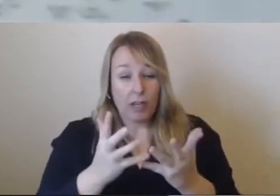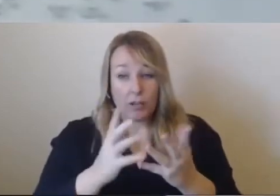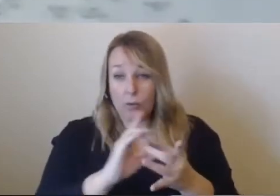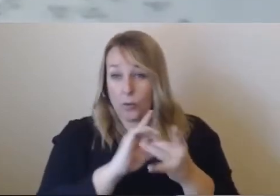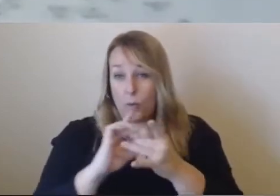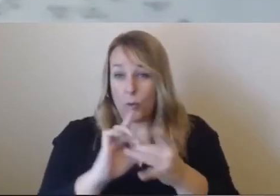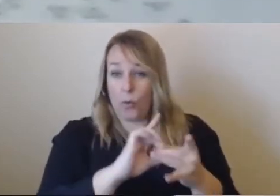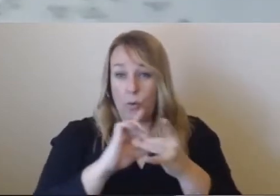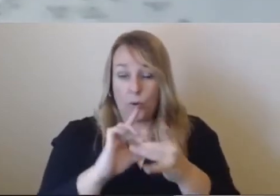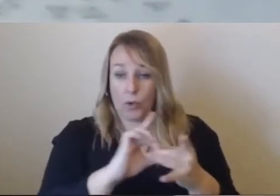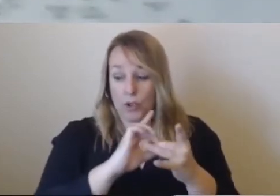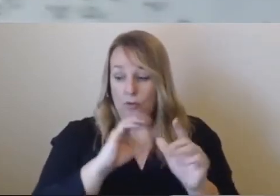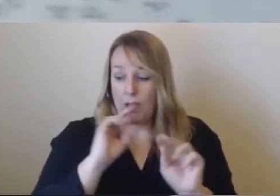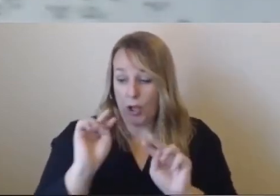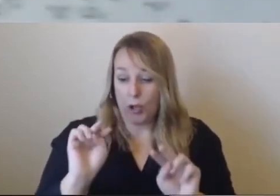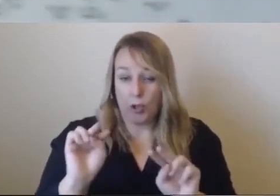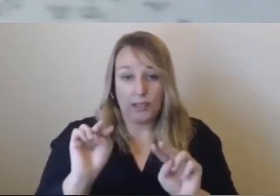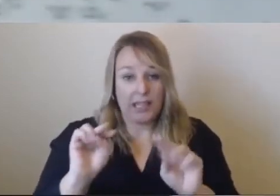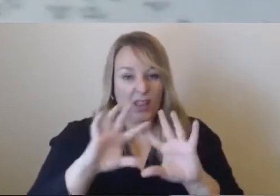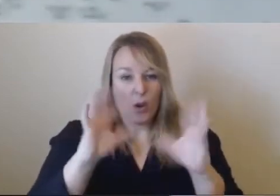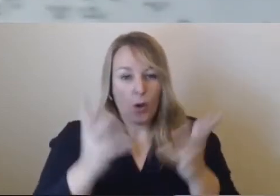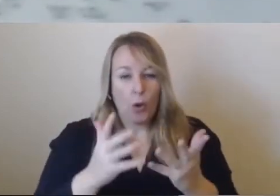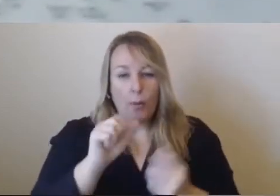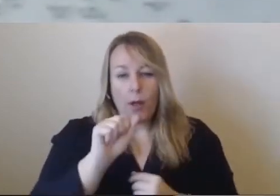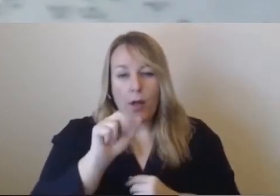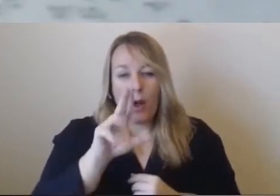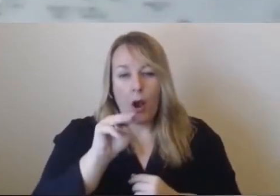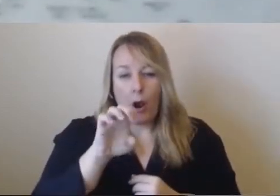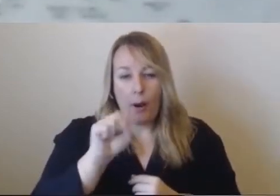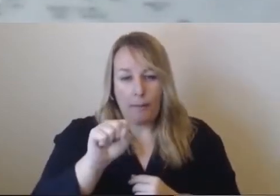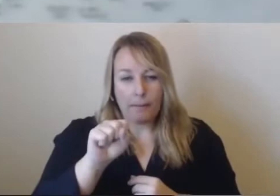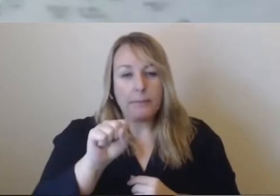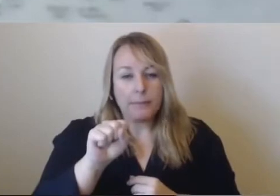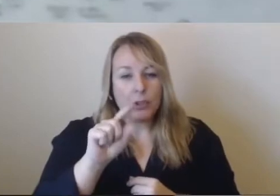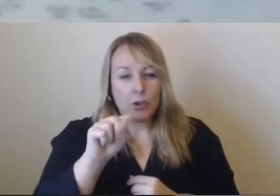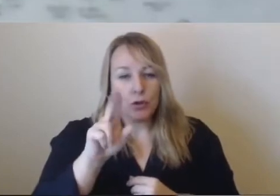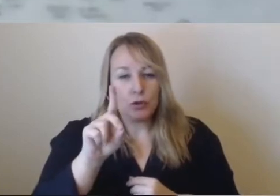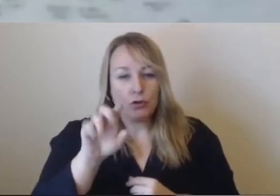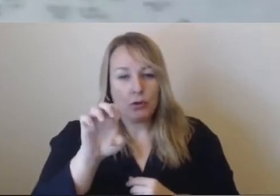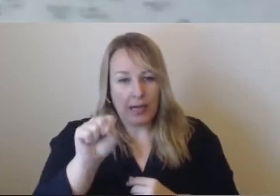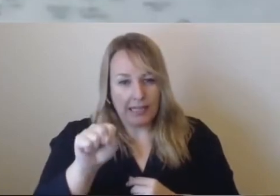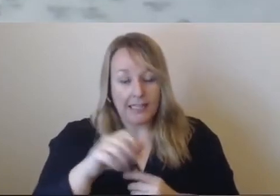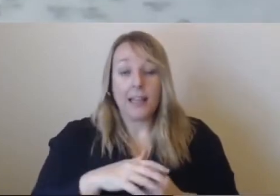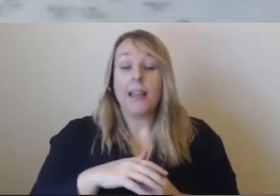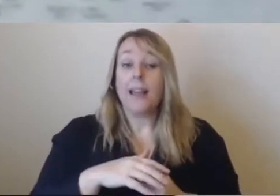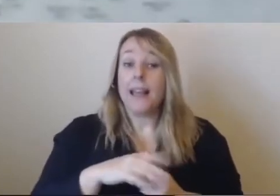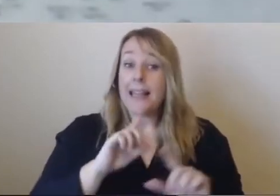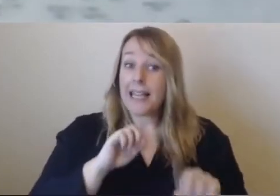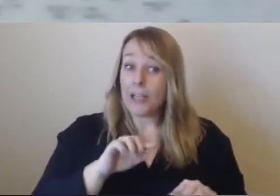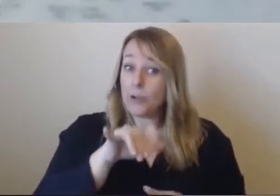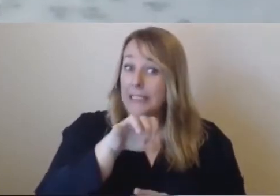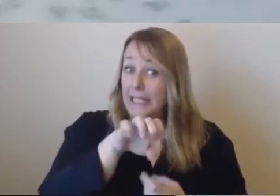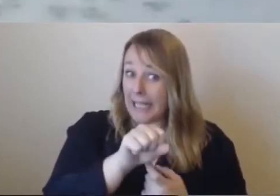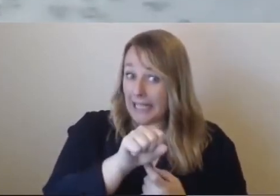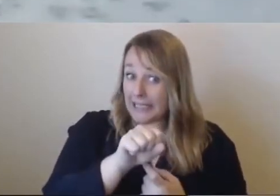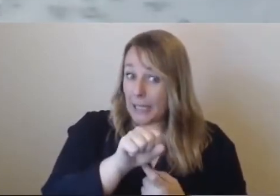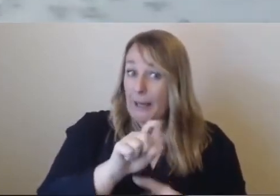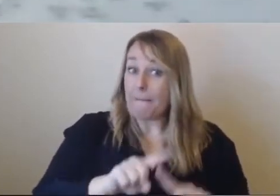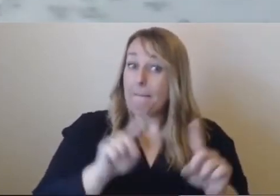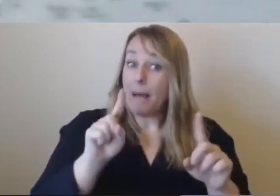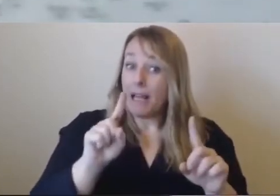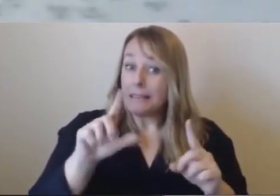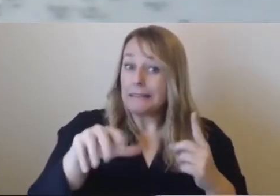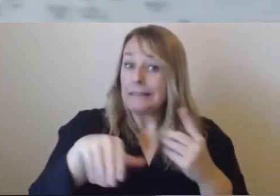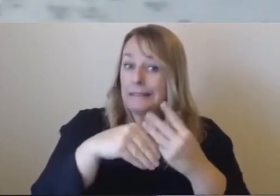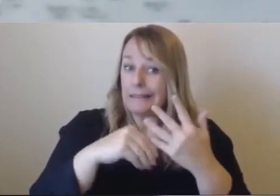monitors the arms trade, the global arms trade. And the answer is yes, with a bunch of caveats. But the answer is yes, it's better to have them in